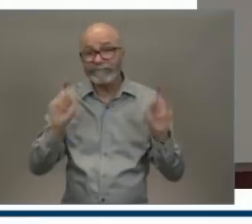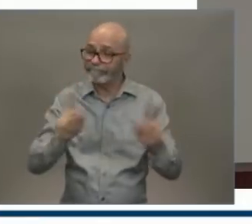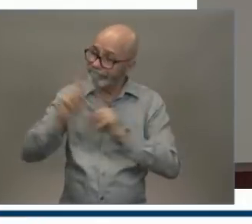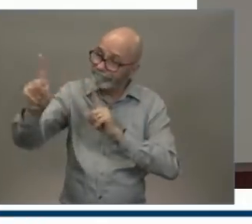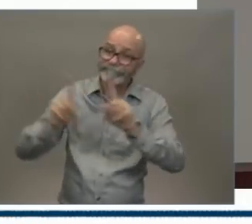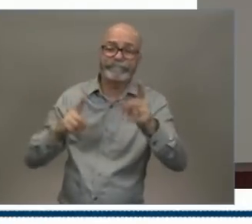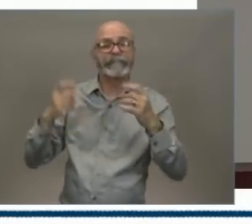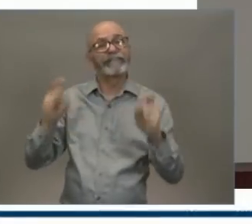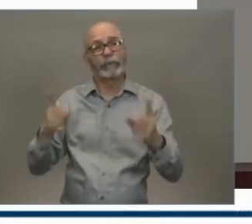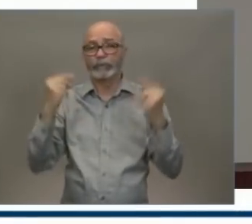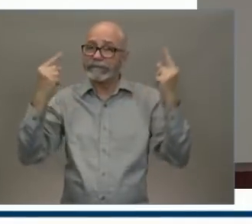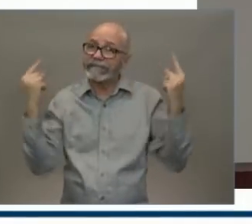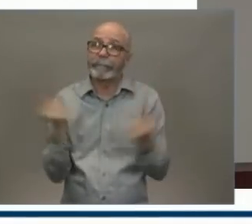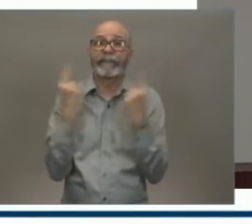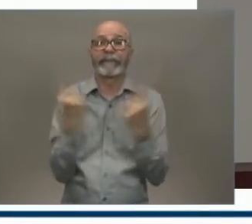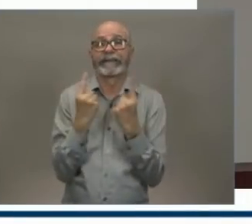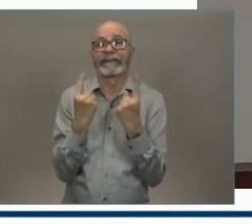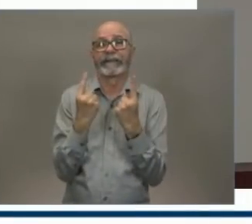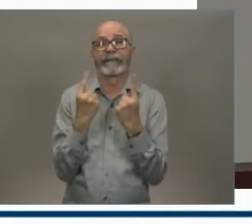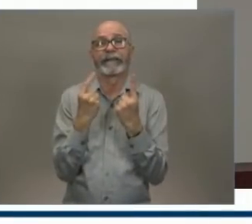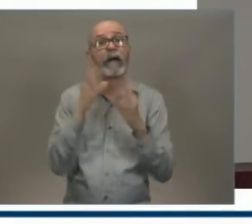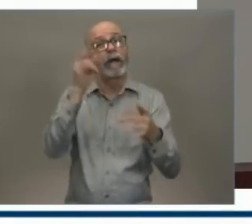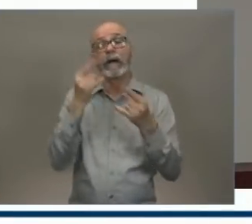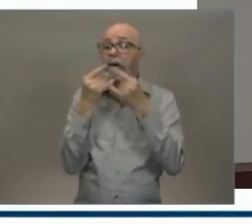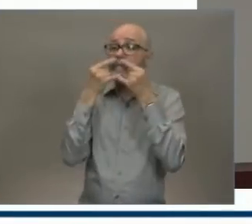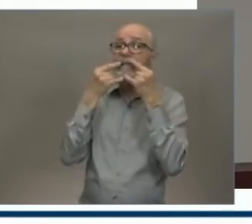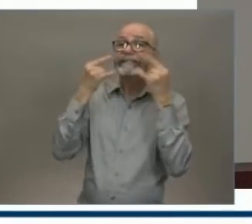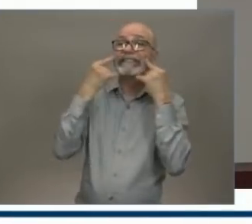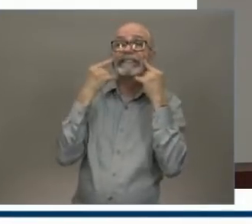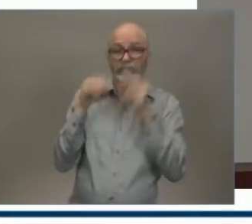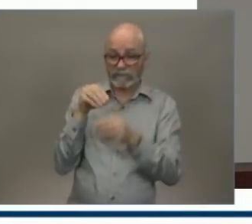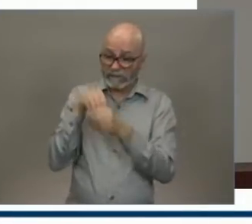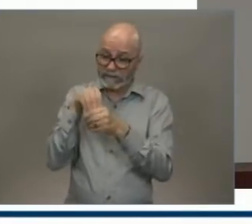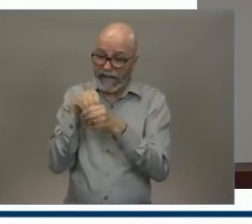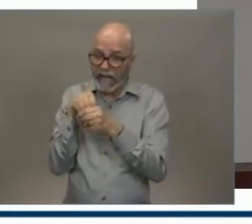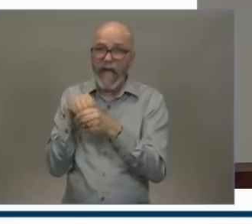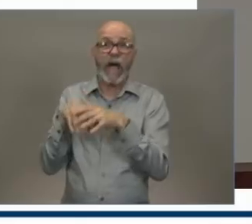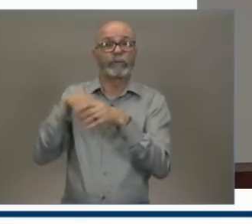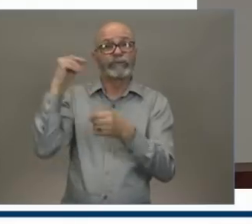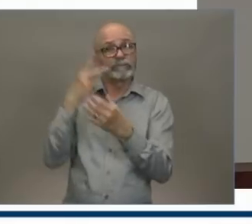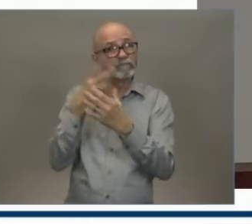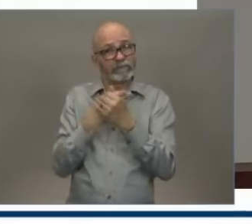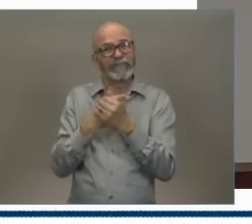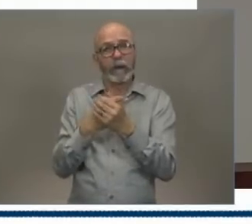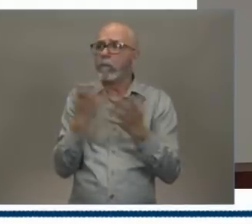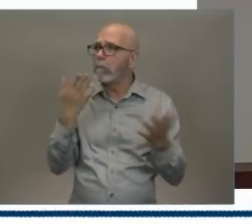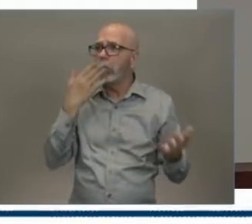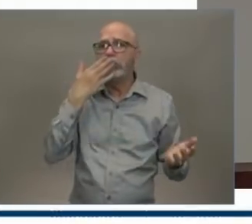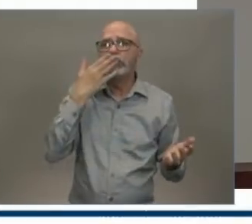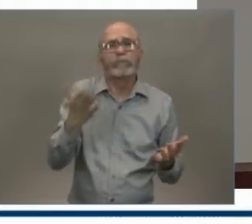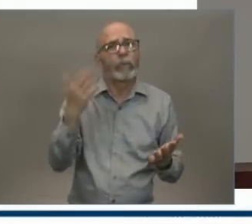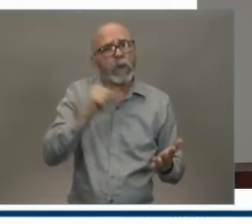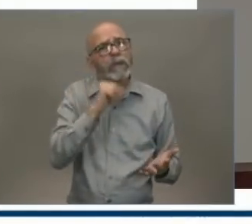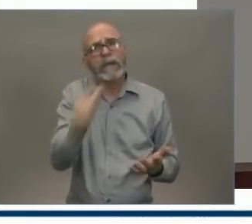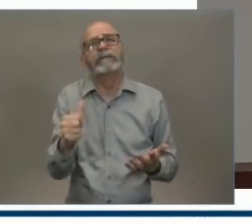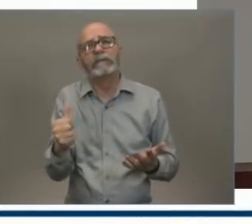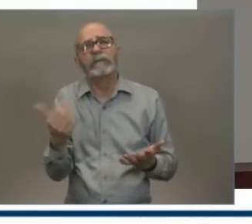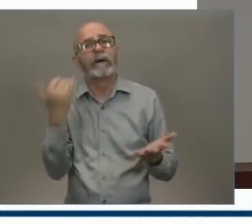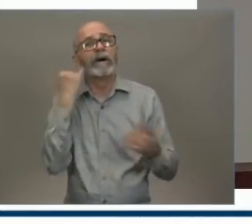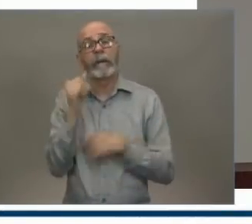and even beyond that. Masks are required in indoor public places, but it's still a good idea if you're in a private